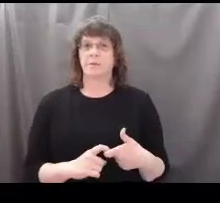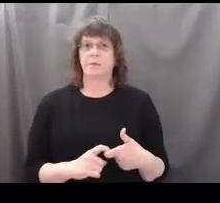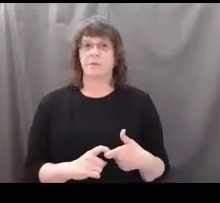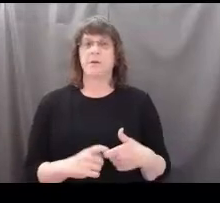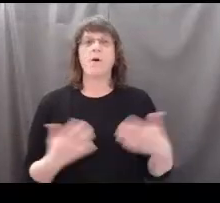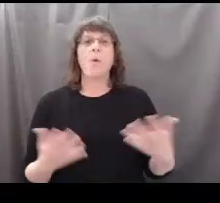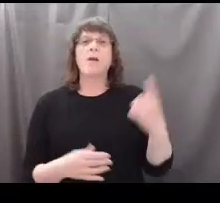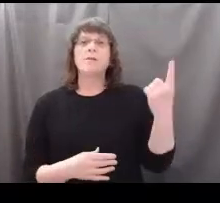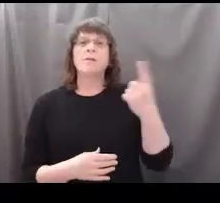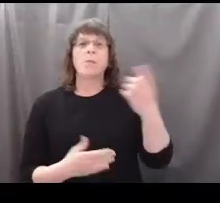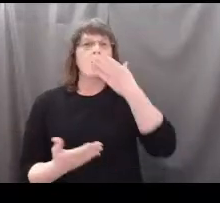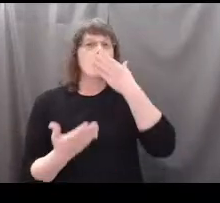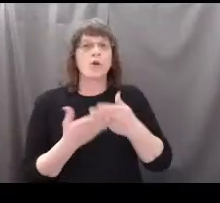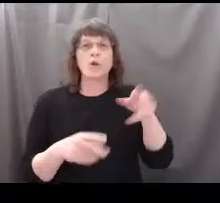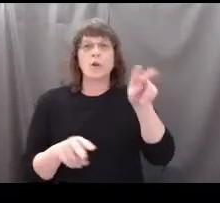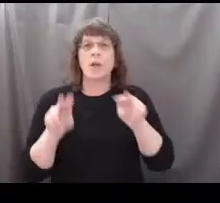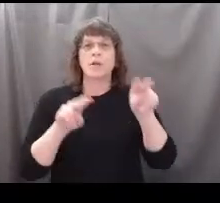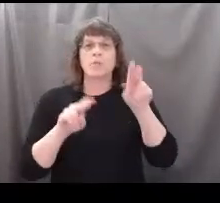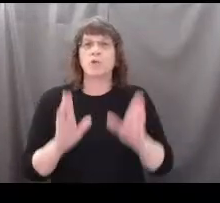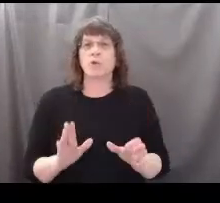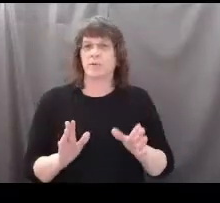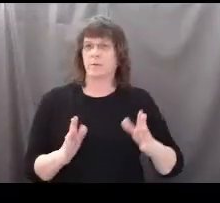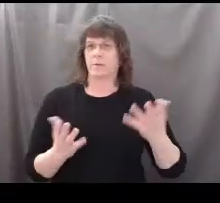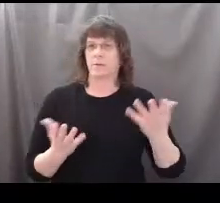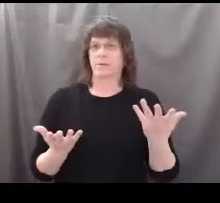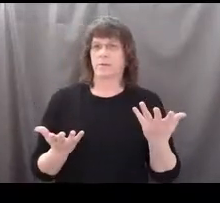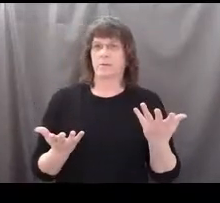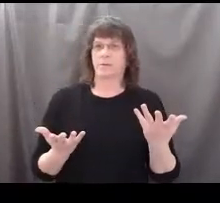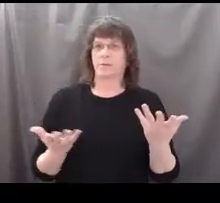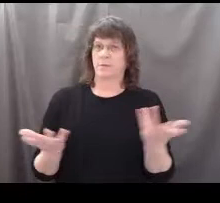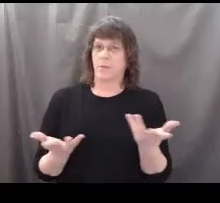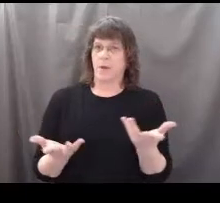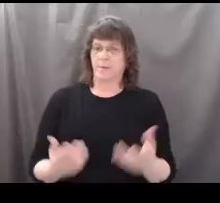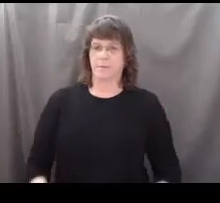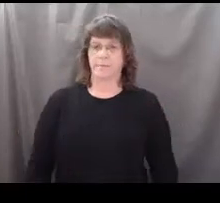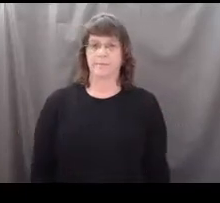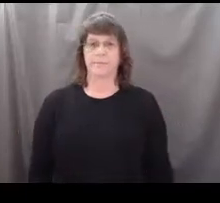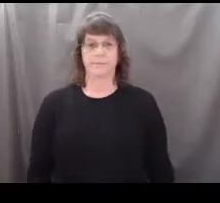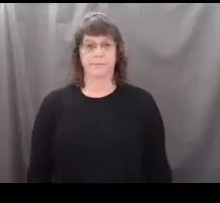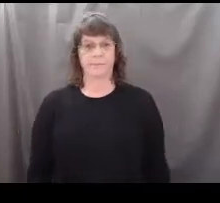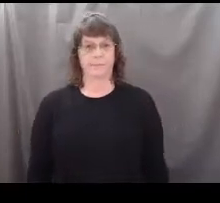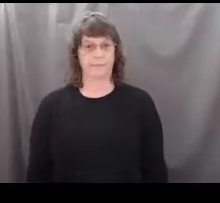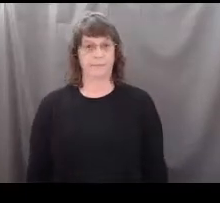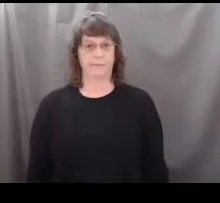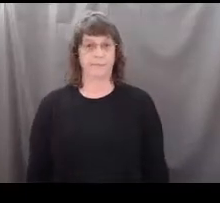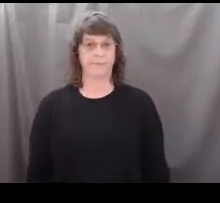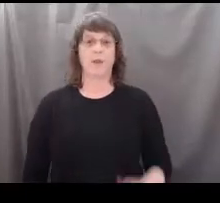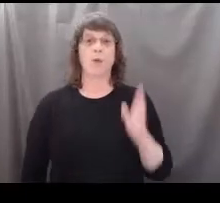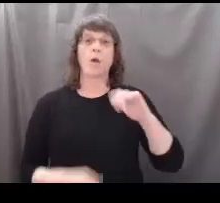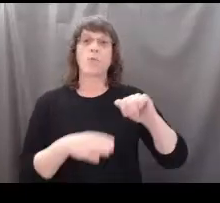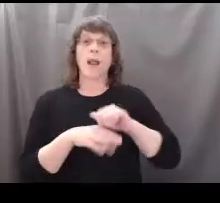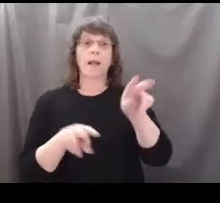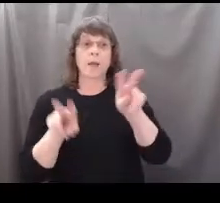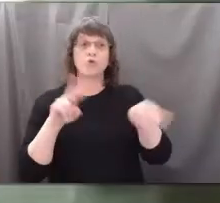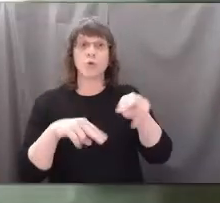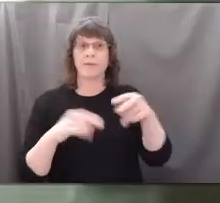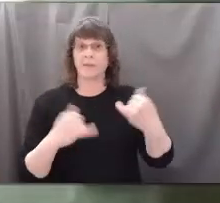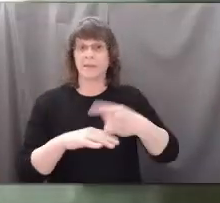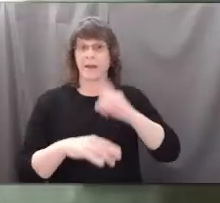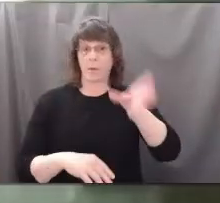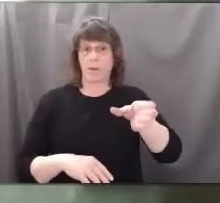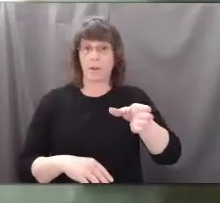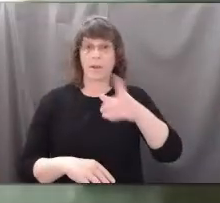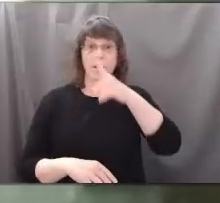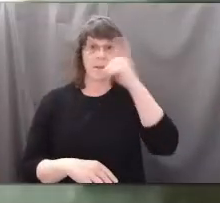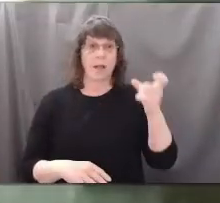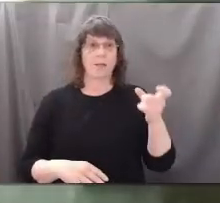what makes someone a good observer? We're going to practice observing today, because what